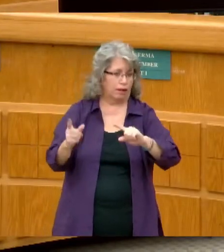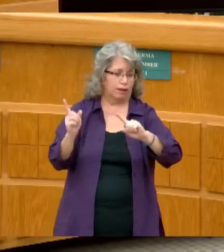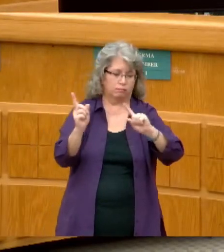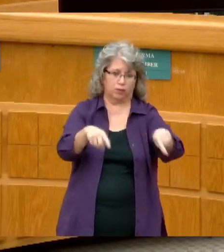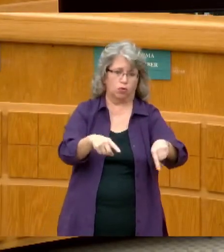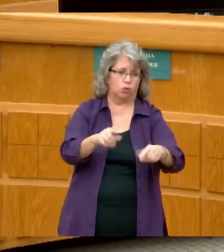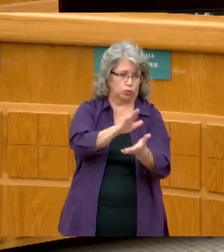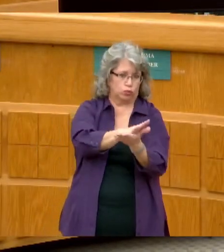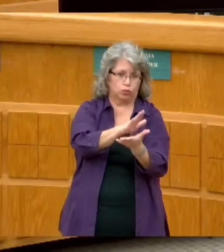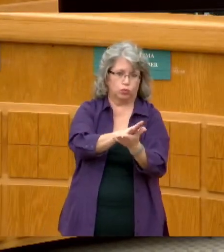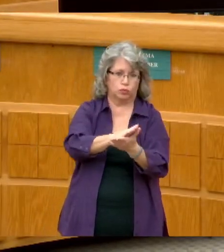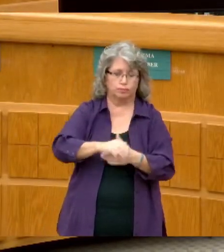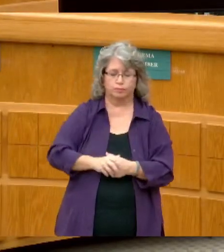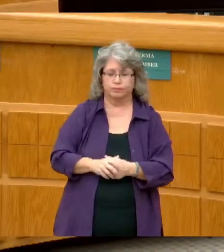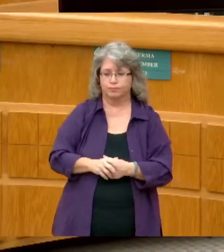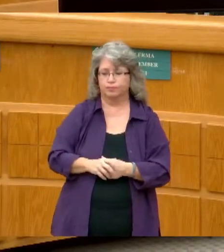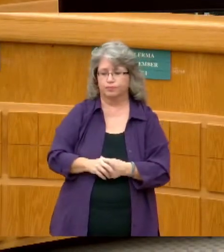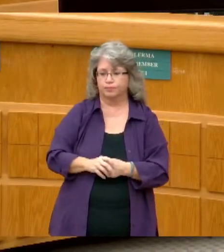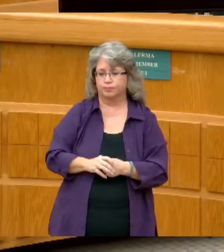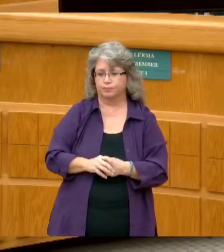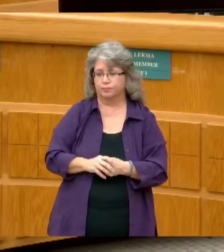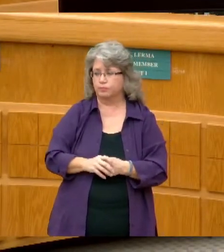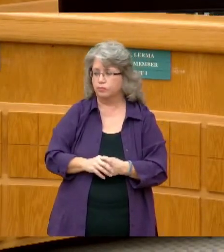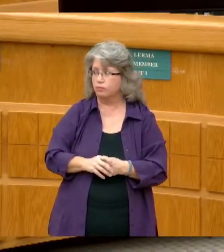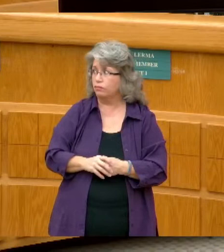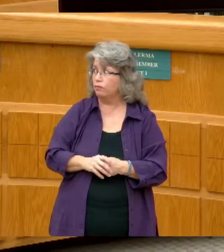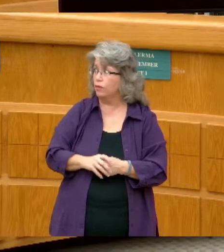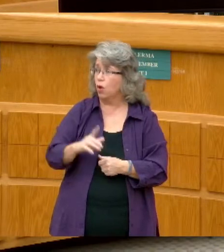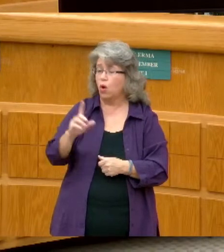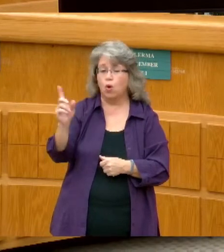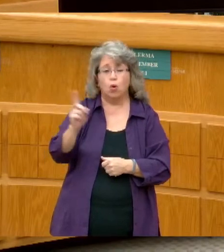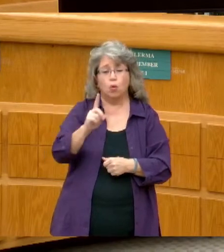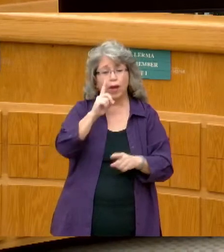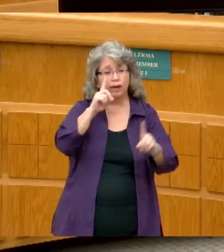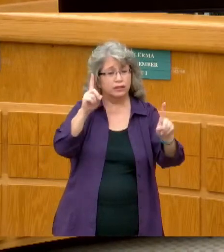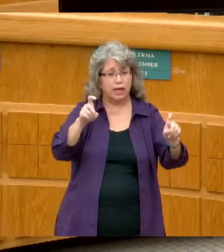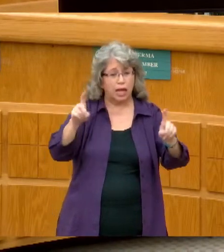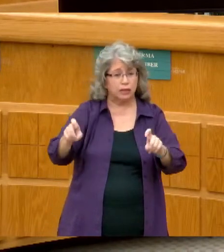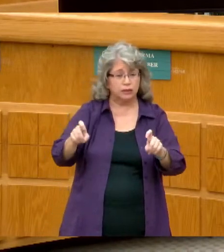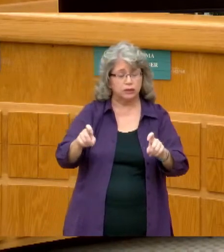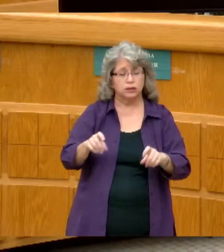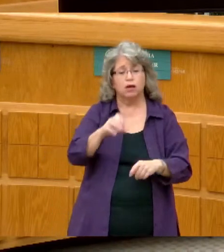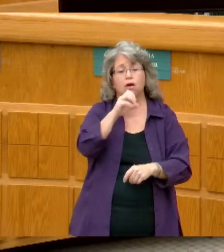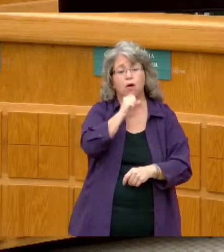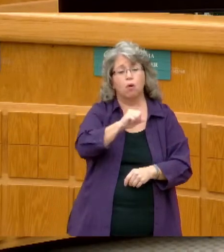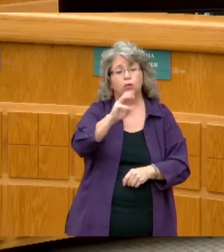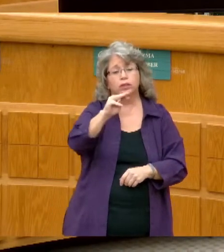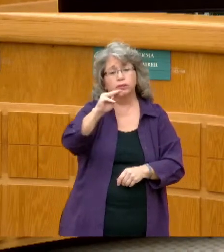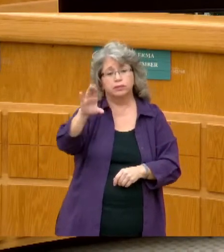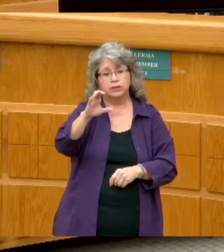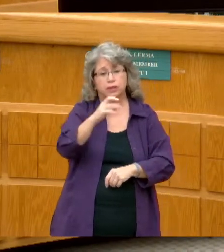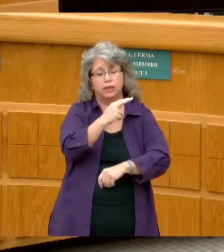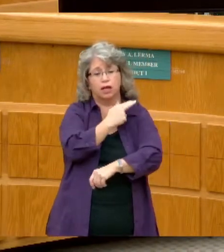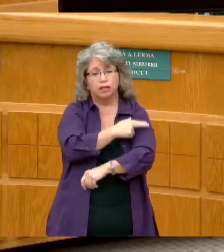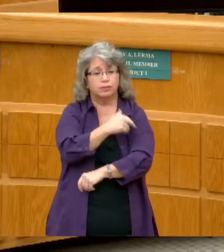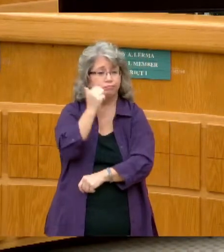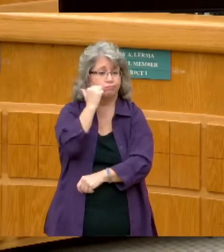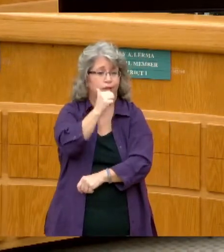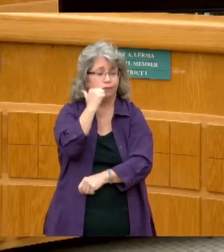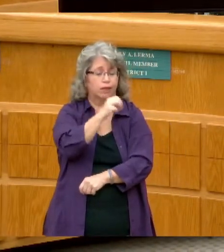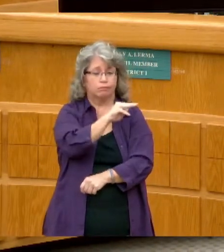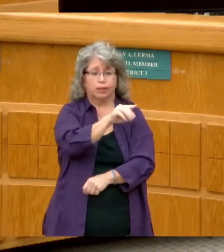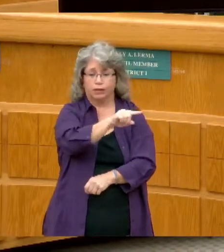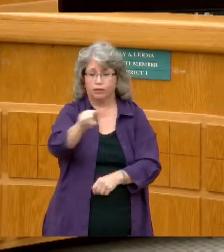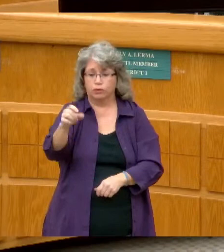And this is where we're testing. We're currently still testing at the old Christi's Memorial Hospital daily, Monday through